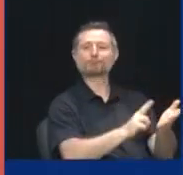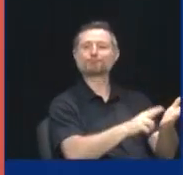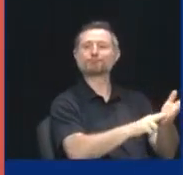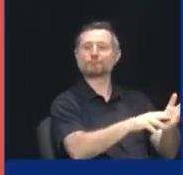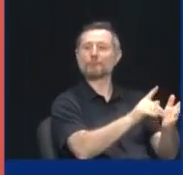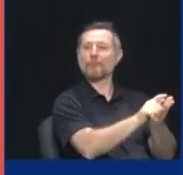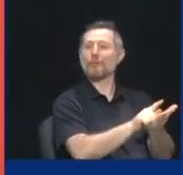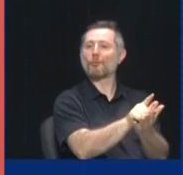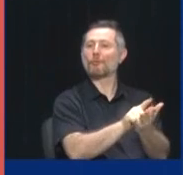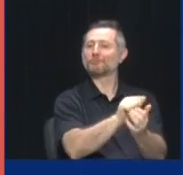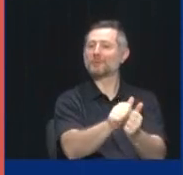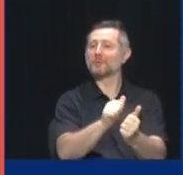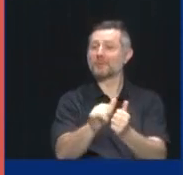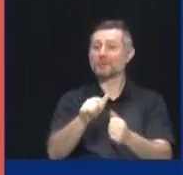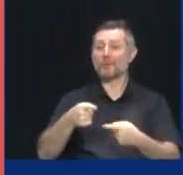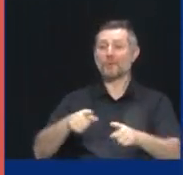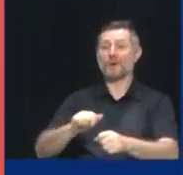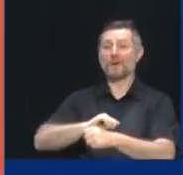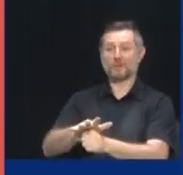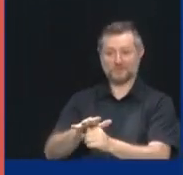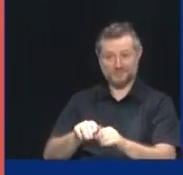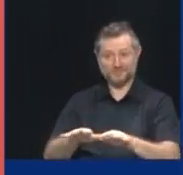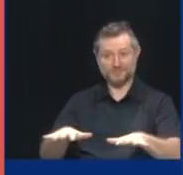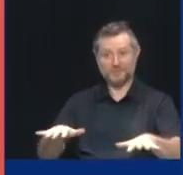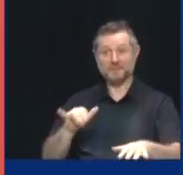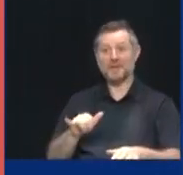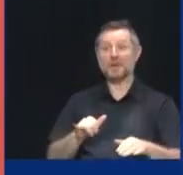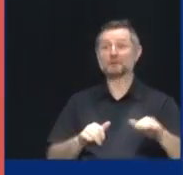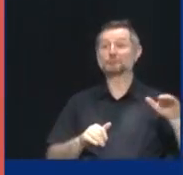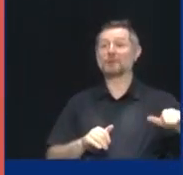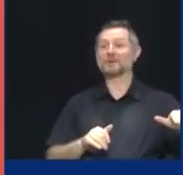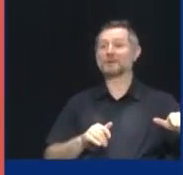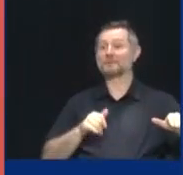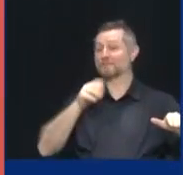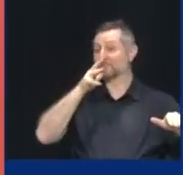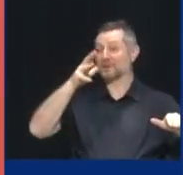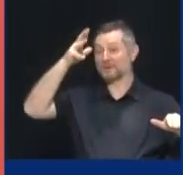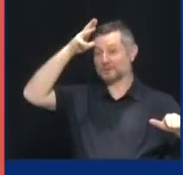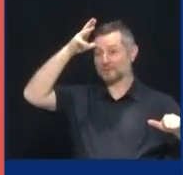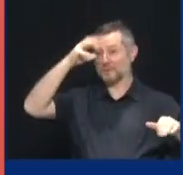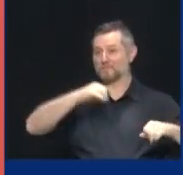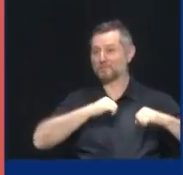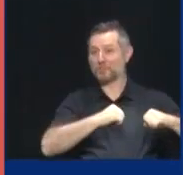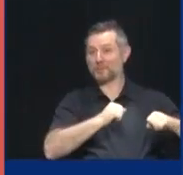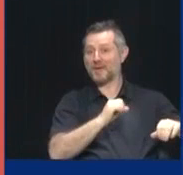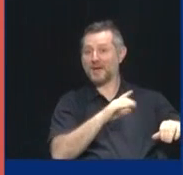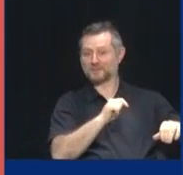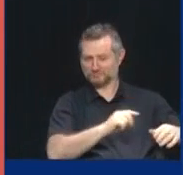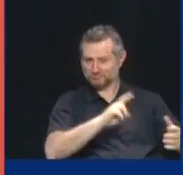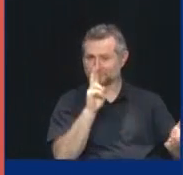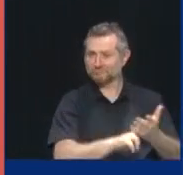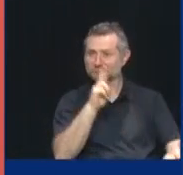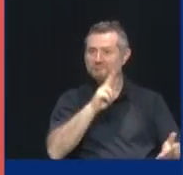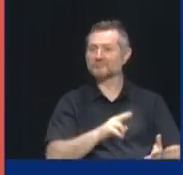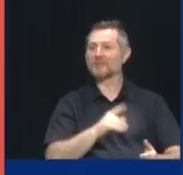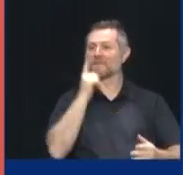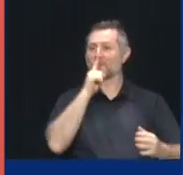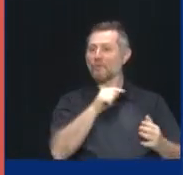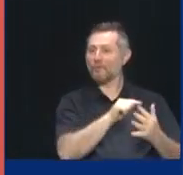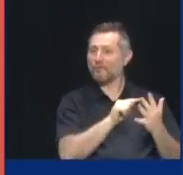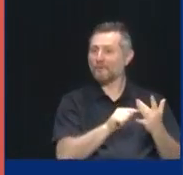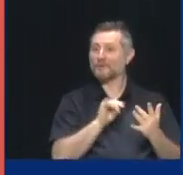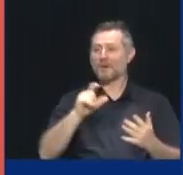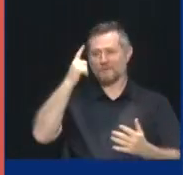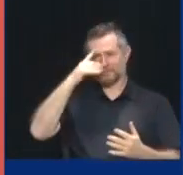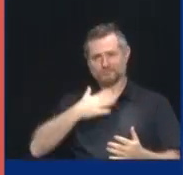got the Child Parent Security Act because of their work, because we had a governor willing to sign those laws. We got Walking While Trans, the